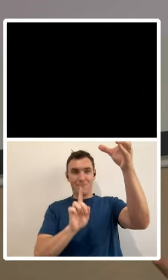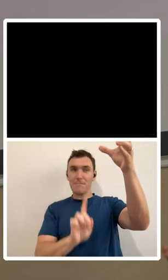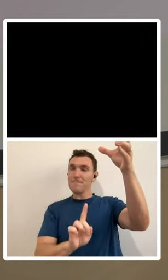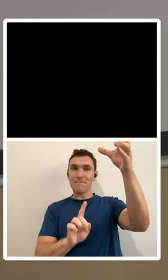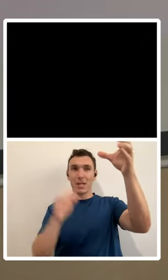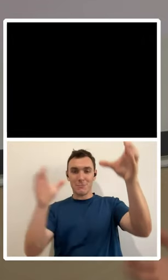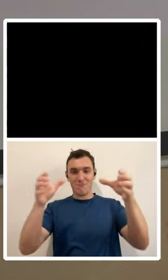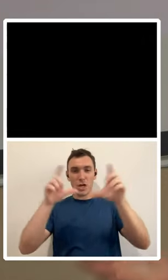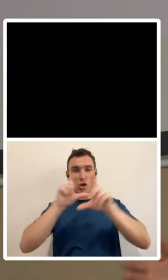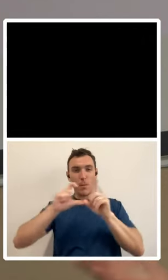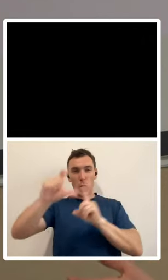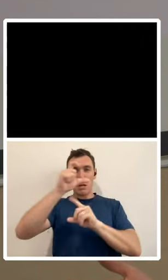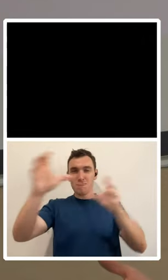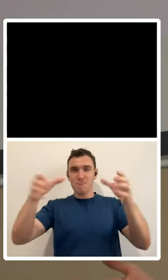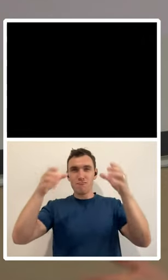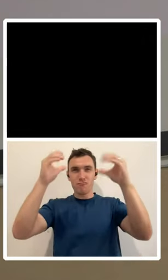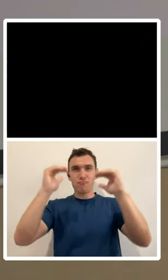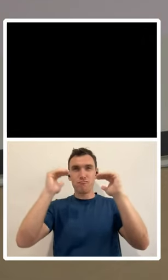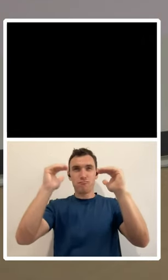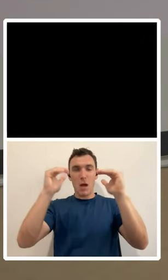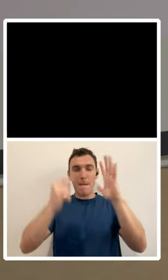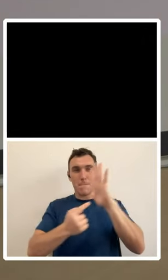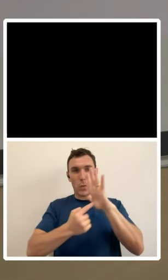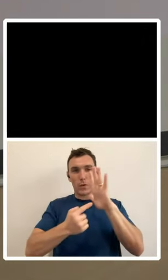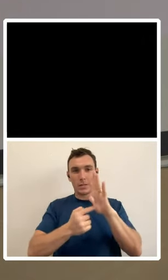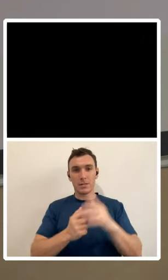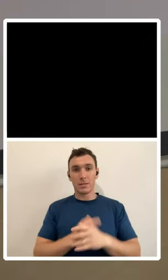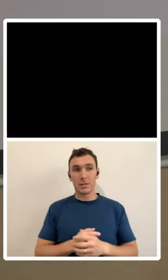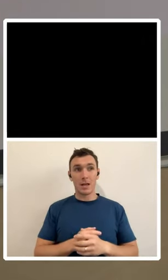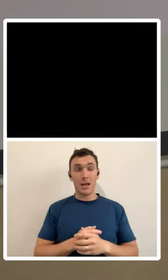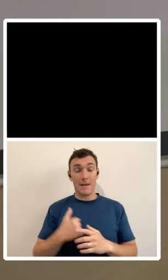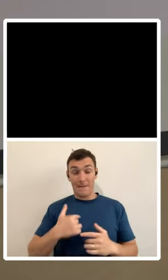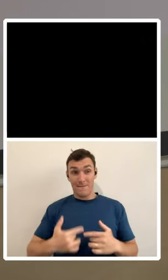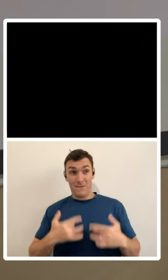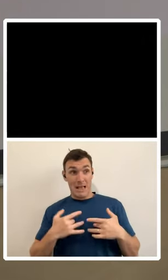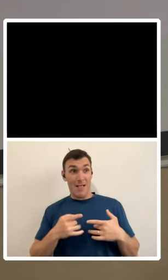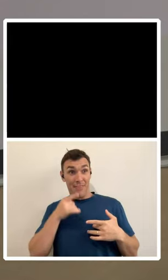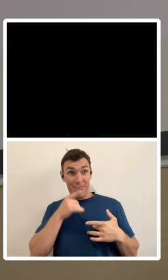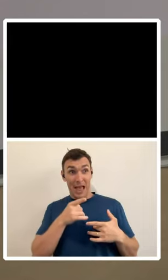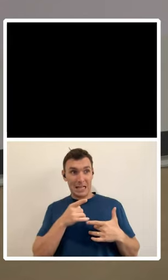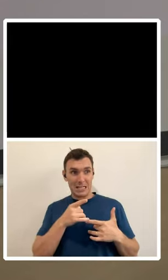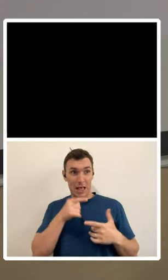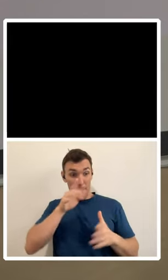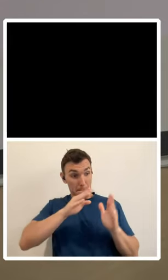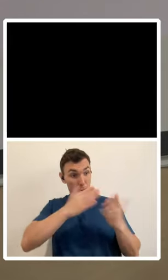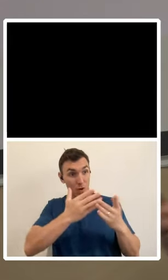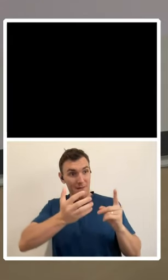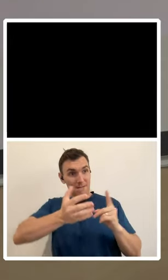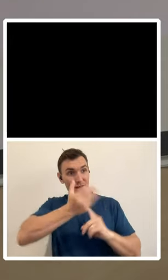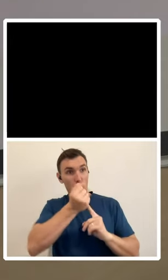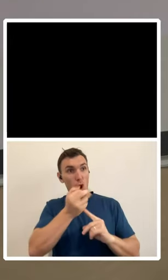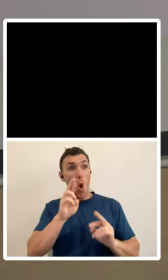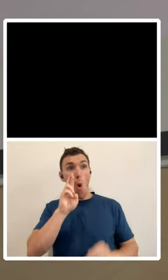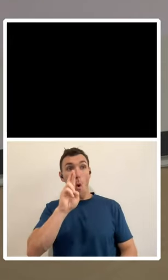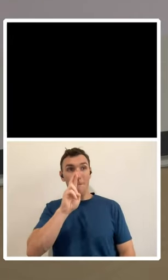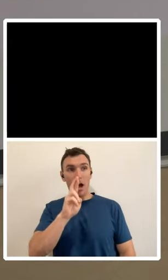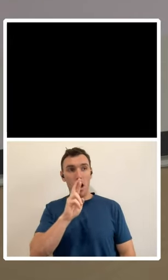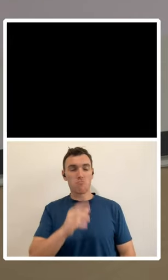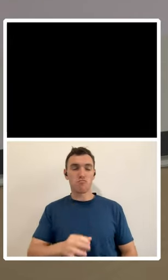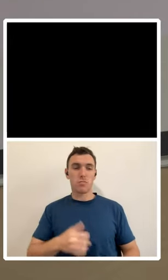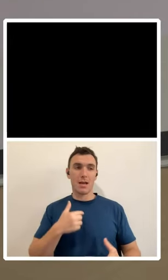that's a really kind of the hopeful end of the book, if you ask me. Yeah, love that bit. And I love karaoke as well, so